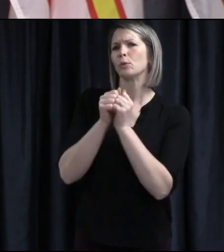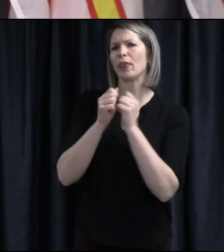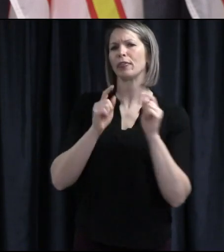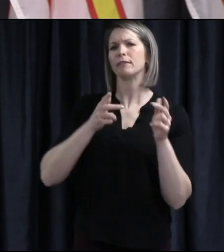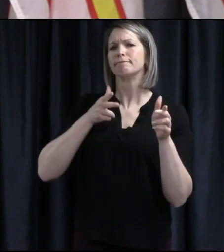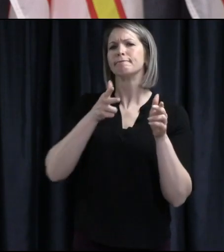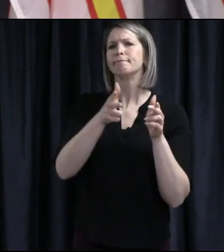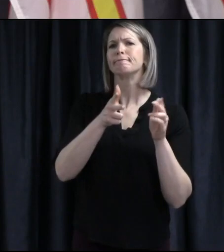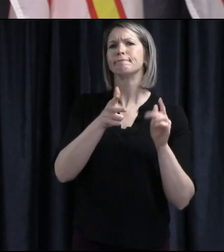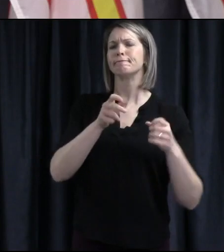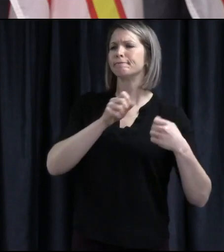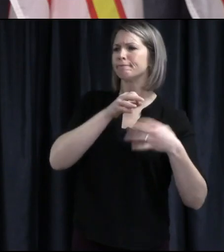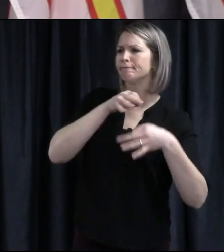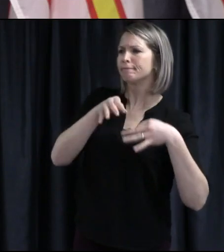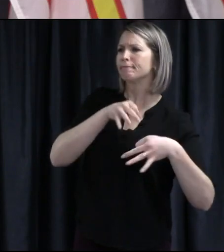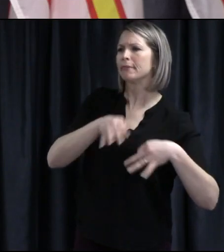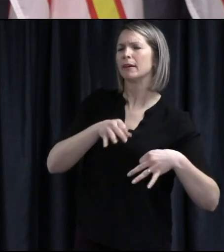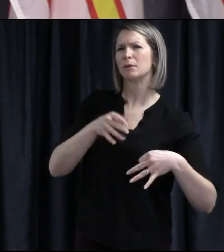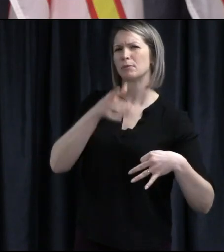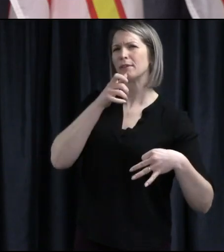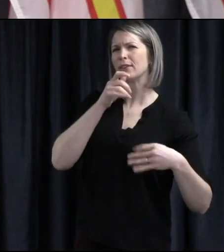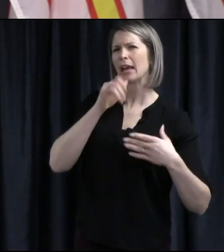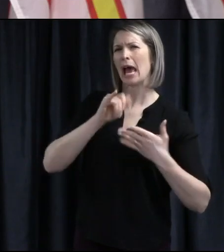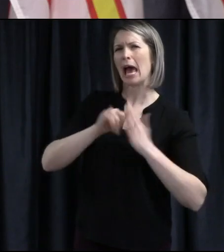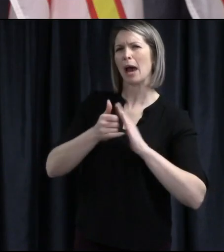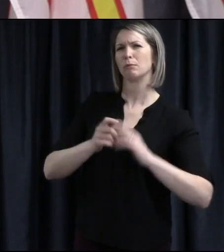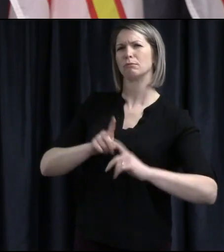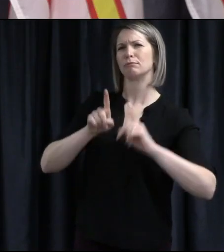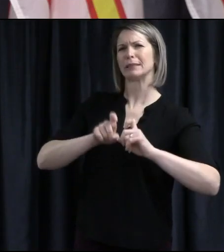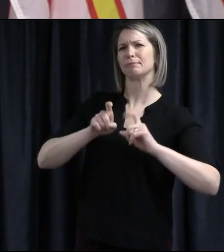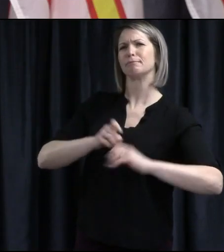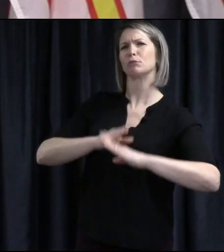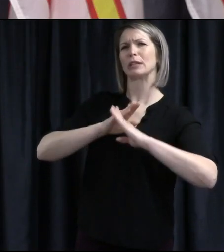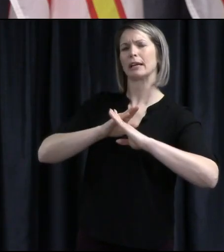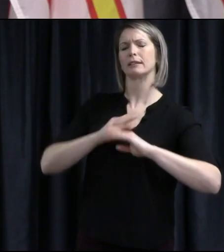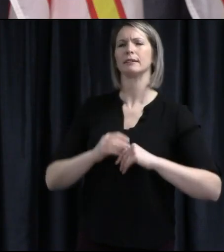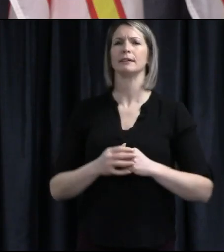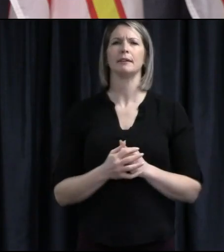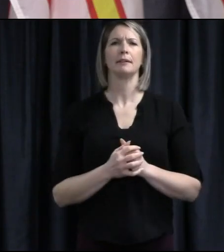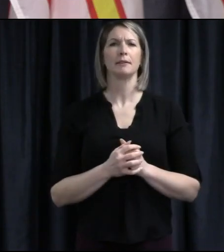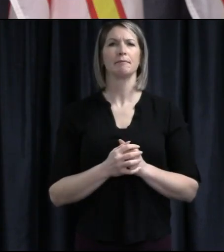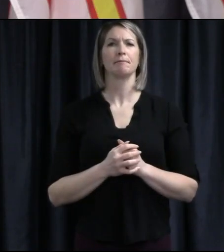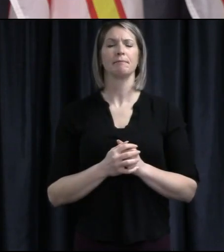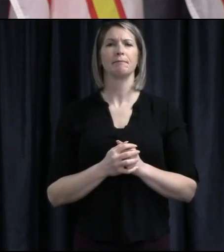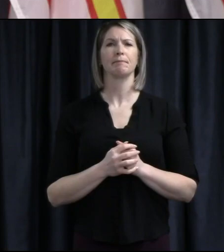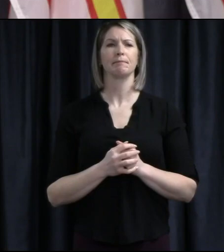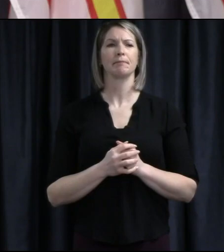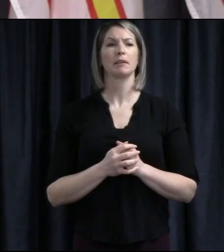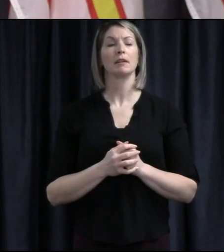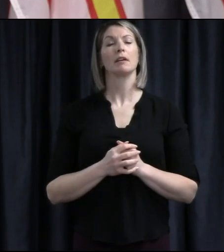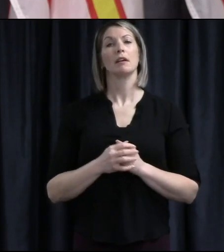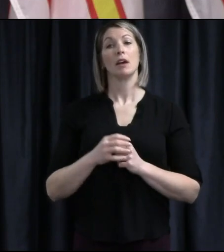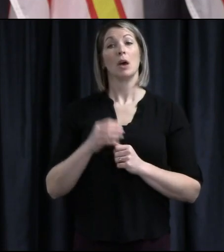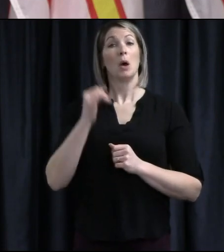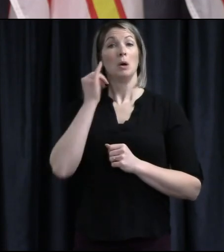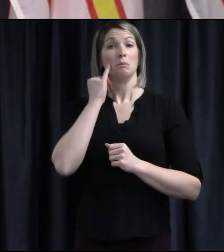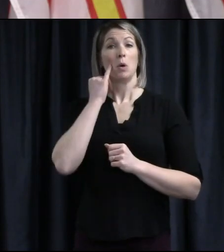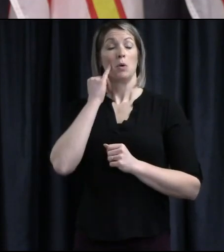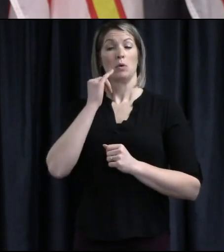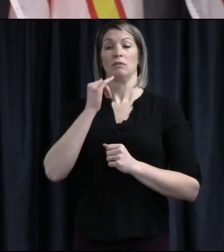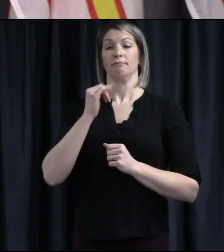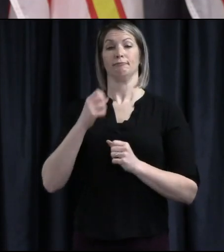So I think at this point, if someone is availing of something in a public service, in a